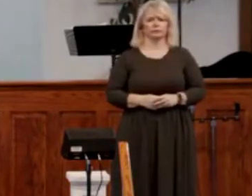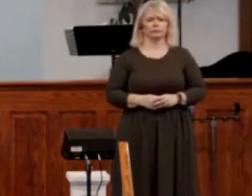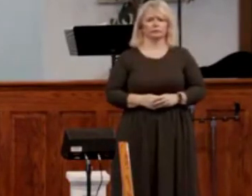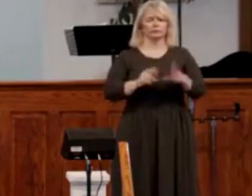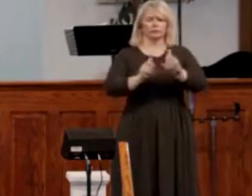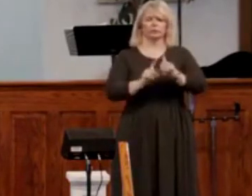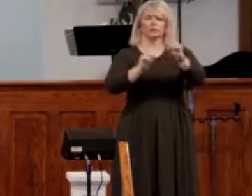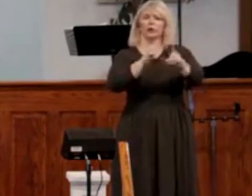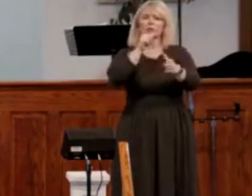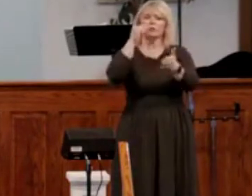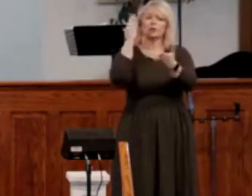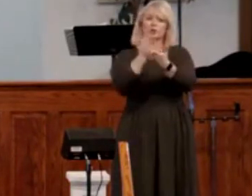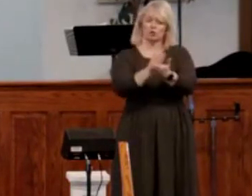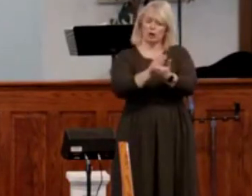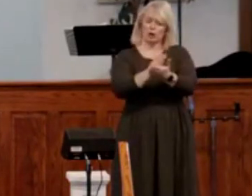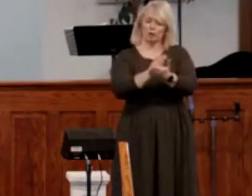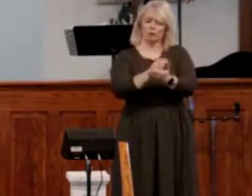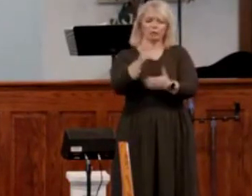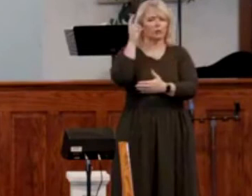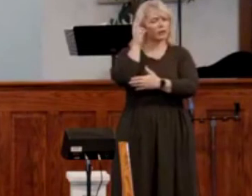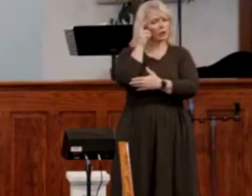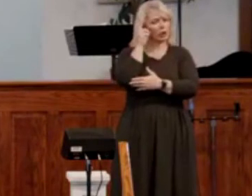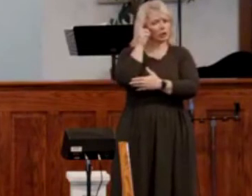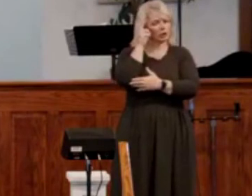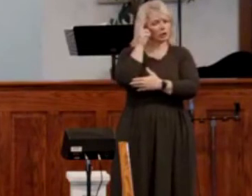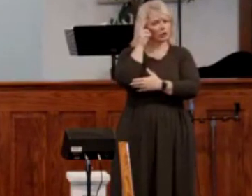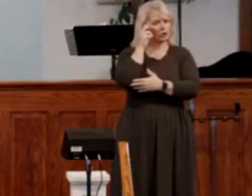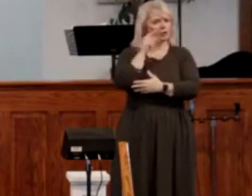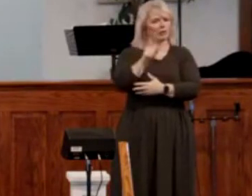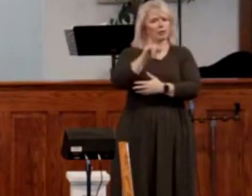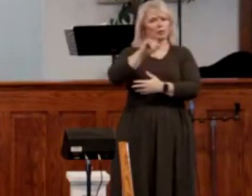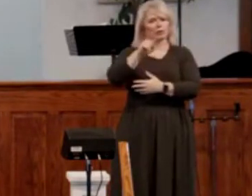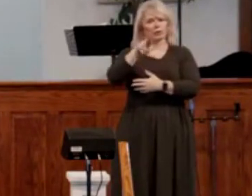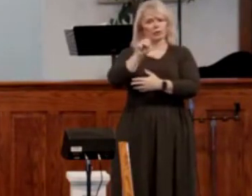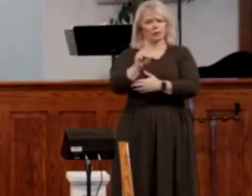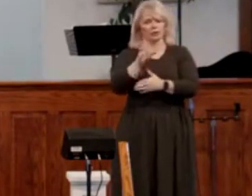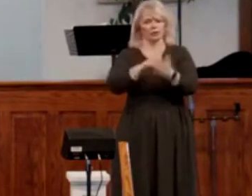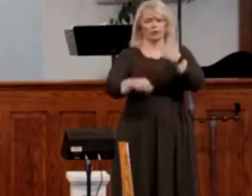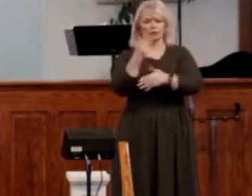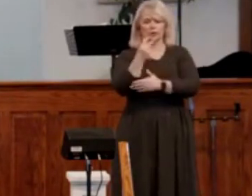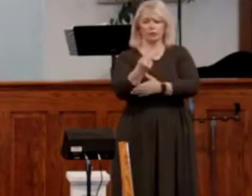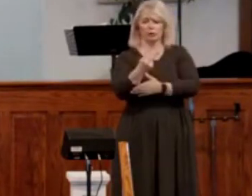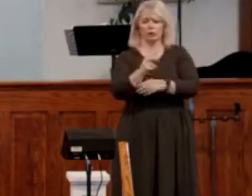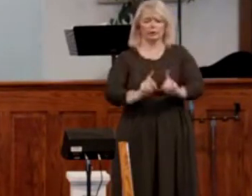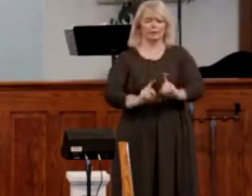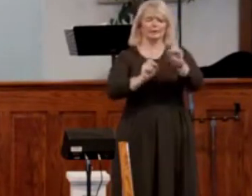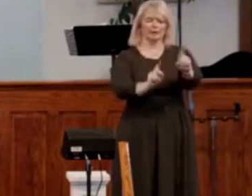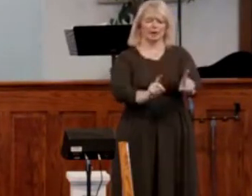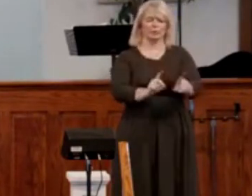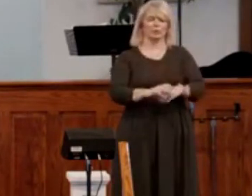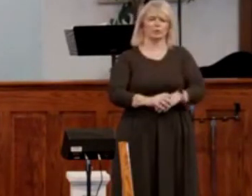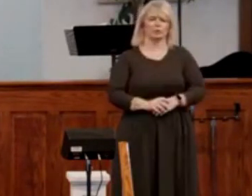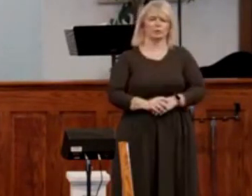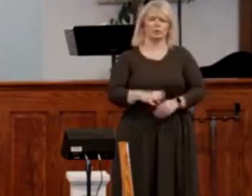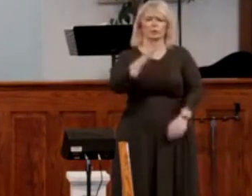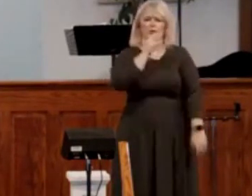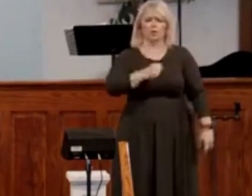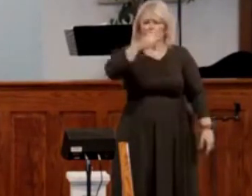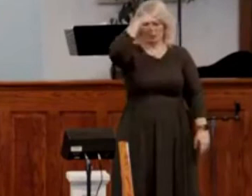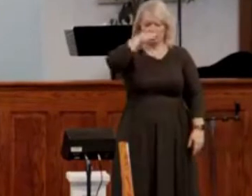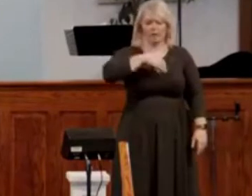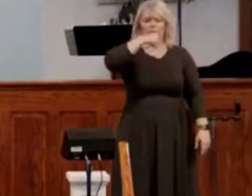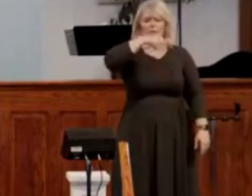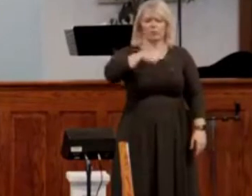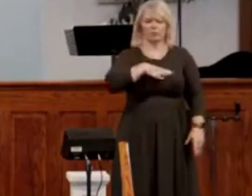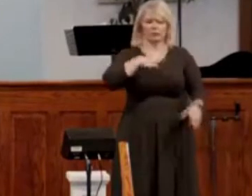discipleship doesn't stop there. We heard in our last series, in Titus chapter 2 specifically, that discipleship is older men and older women